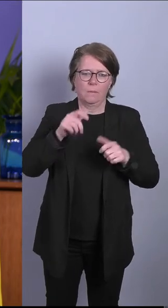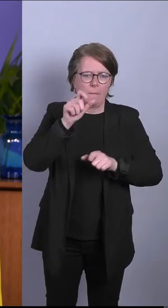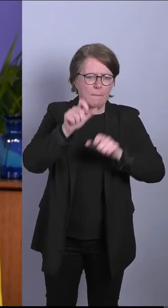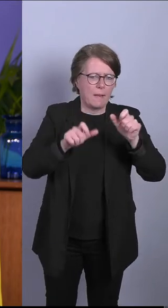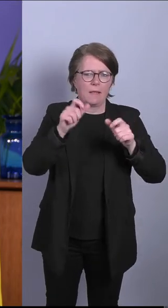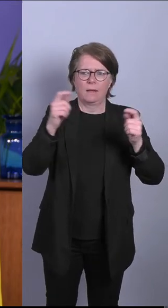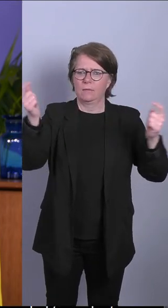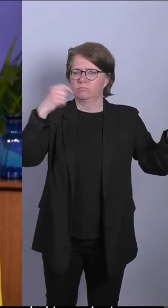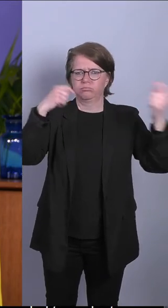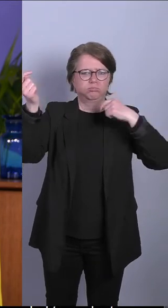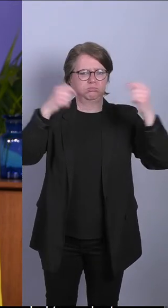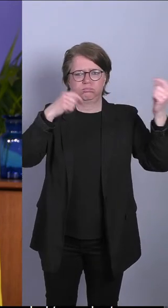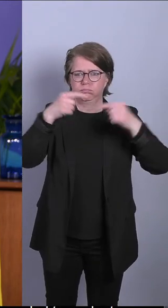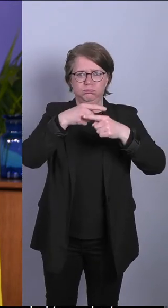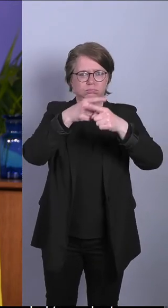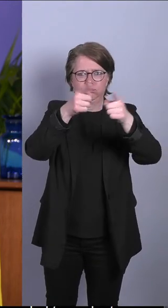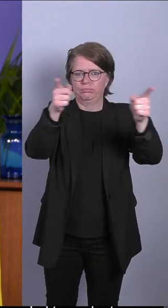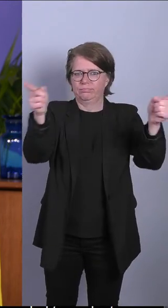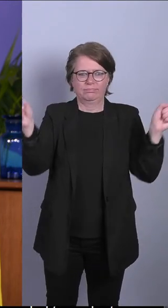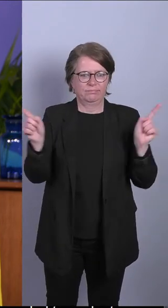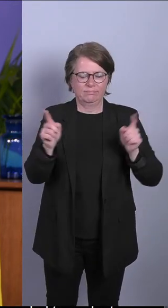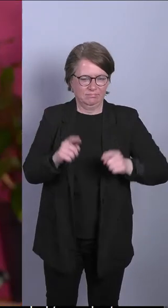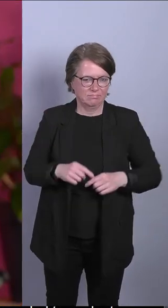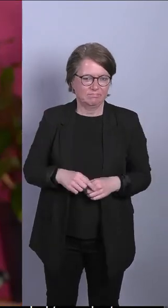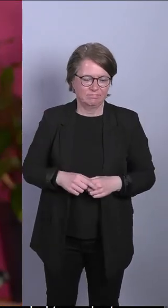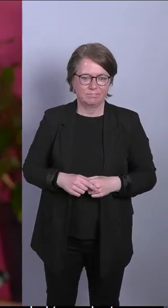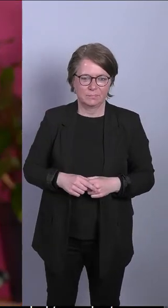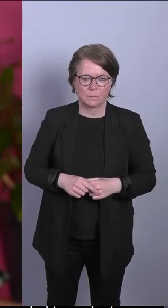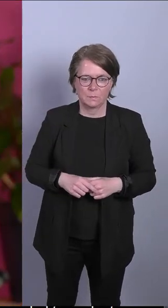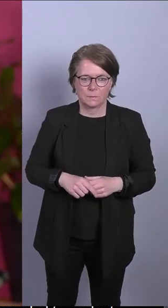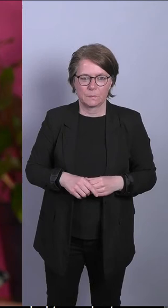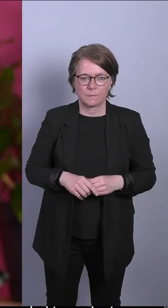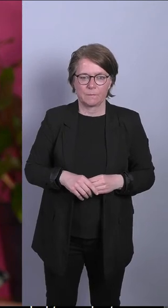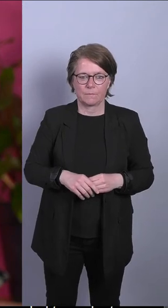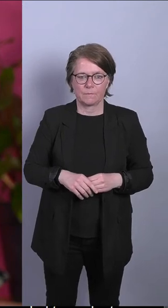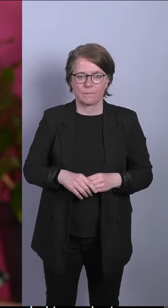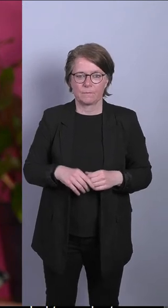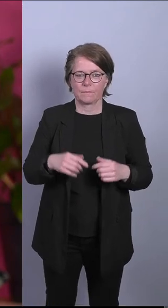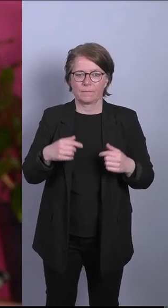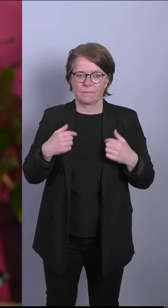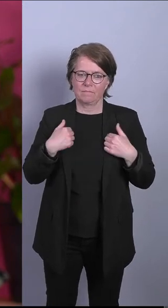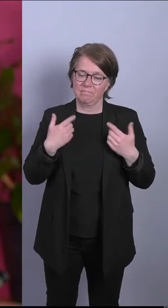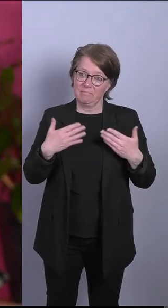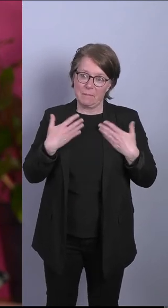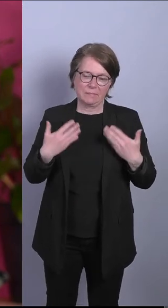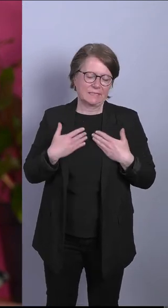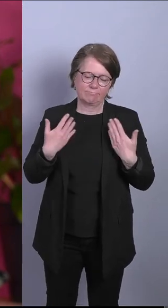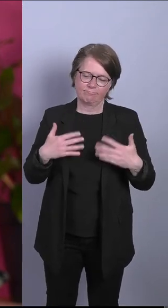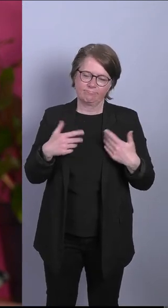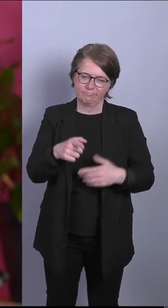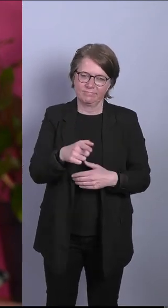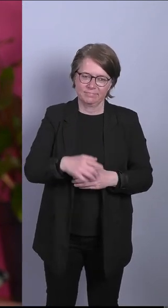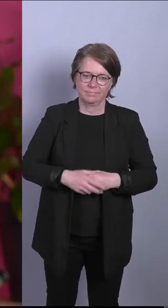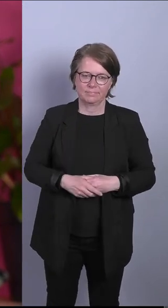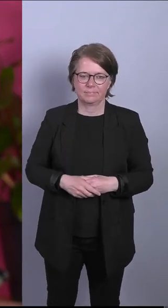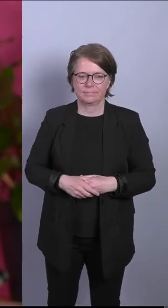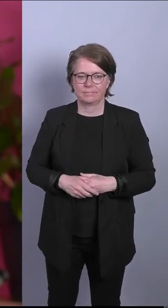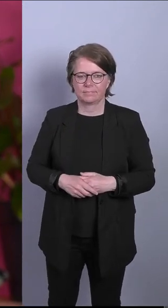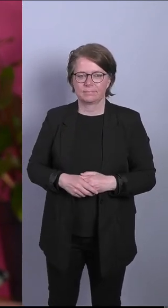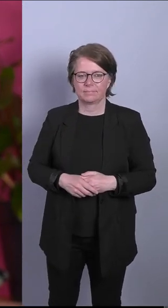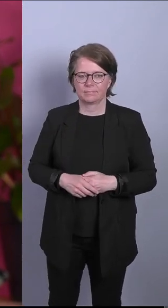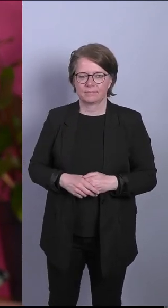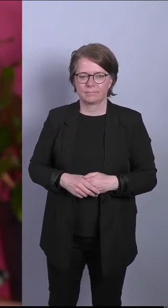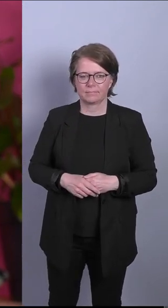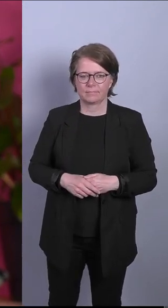tirelessly, and they always have a smile. Das klingt total schön. Sorup sagt, er ist eigentlich am stolzesten auf